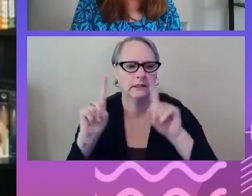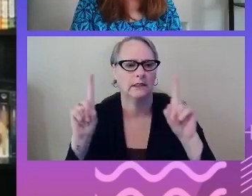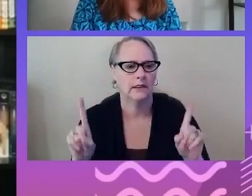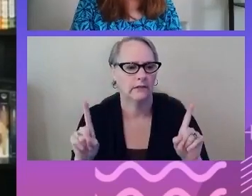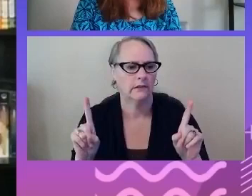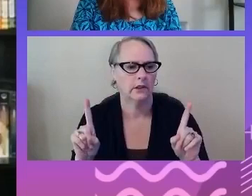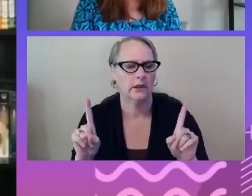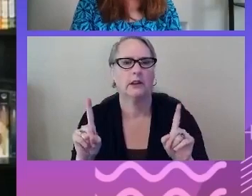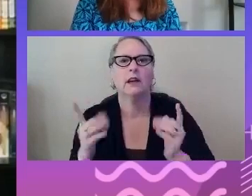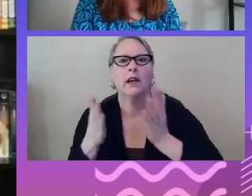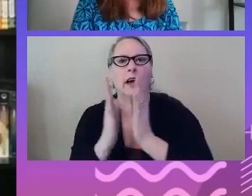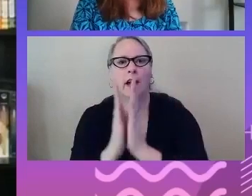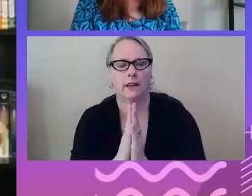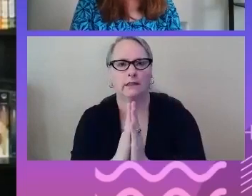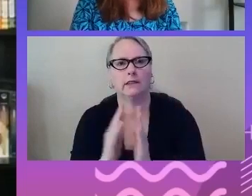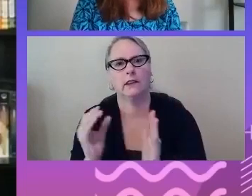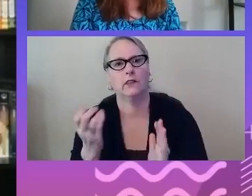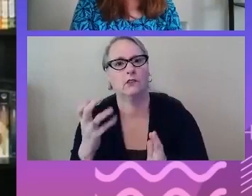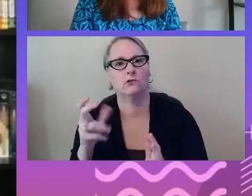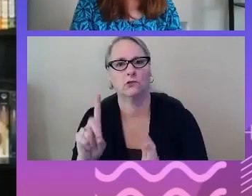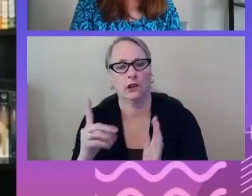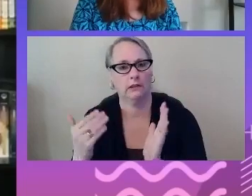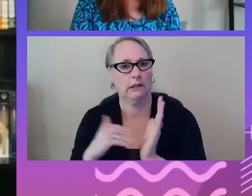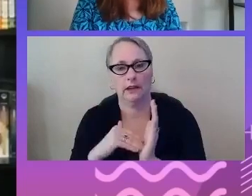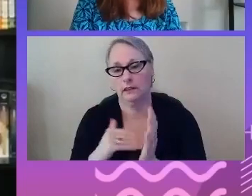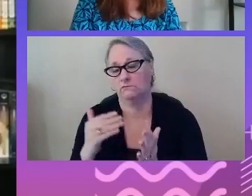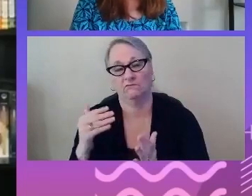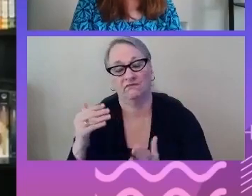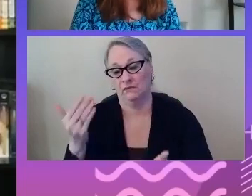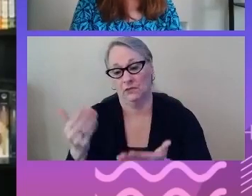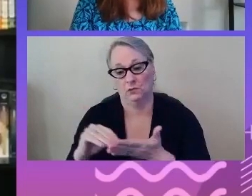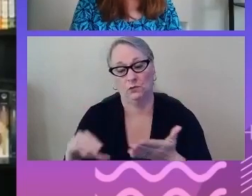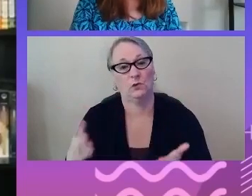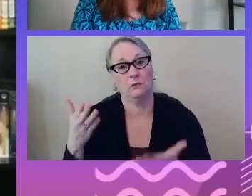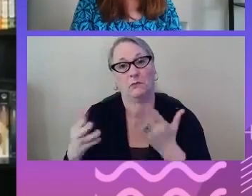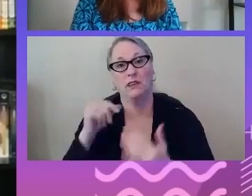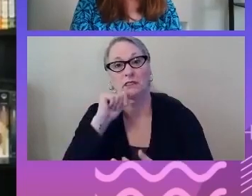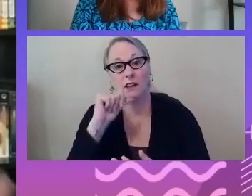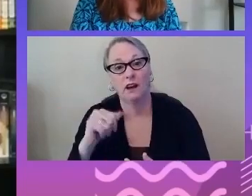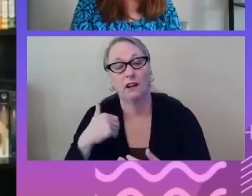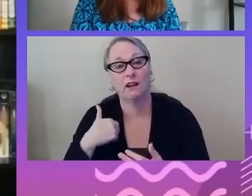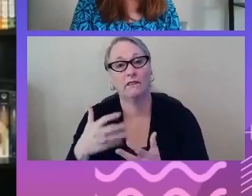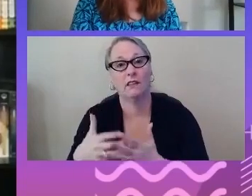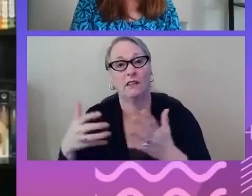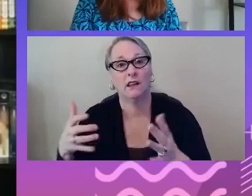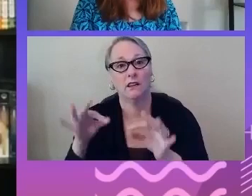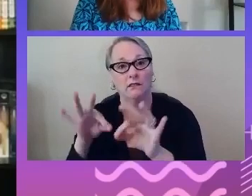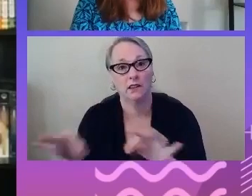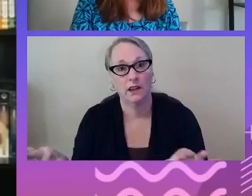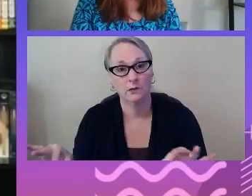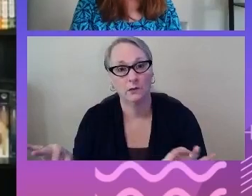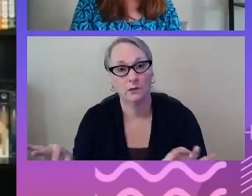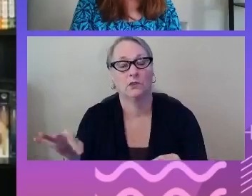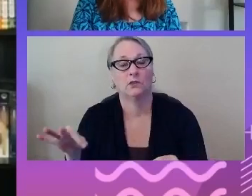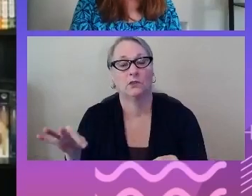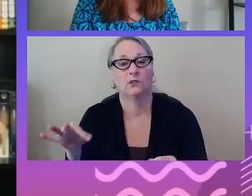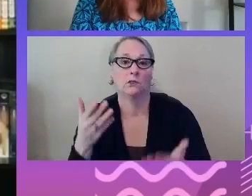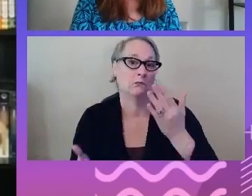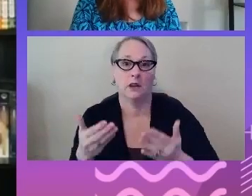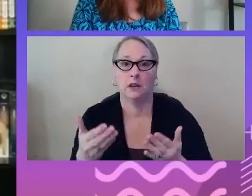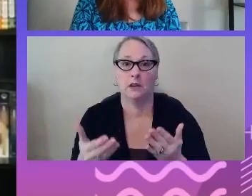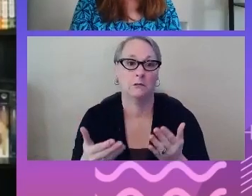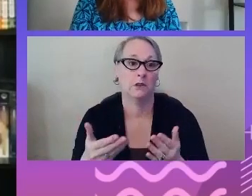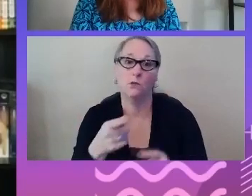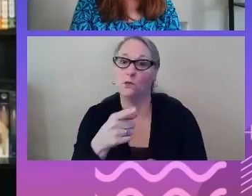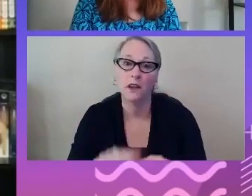again, the child may not have a lot of language, and so you might need to ask another sibling, or you might need to be able to talk to the family. Try to